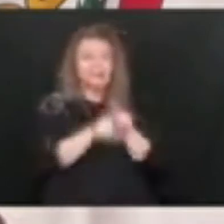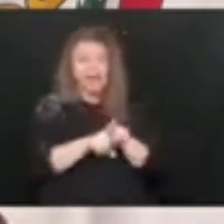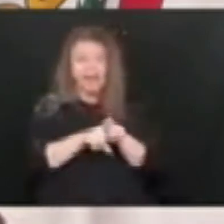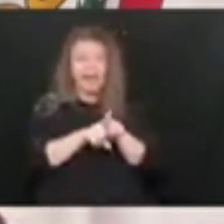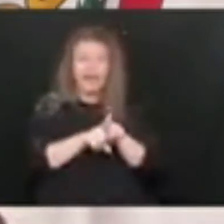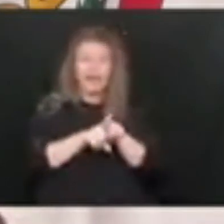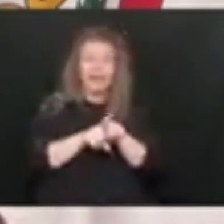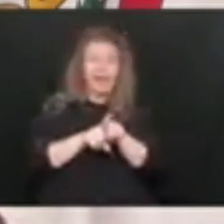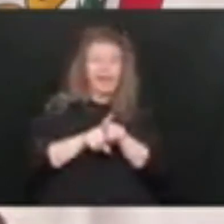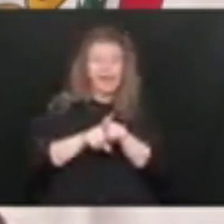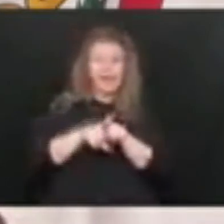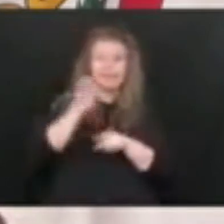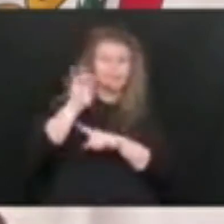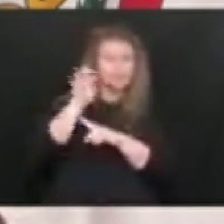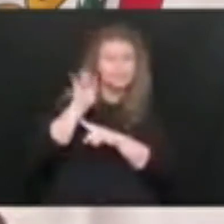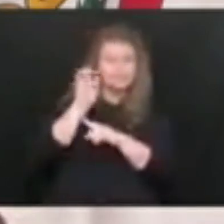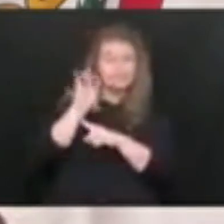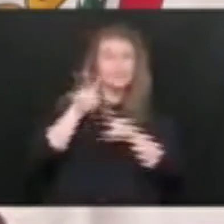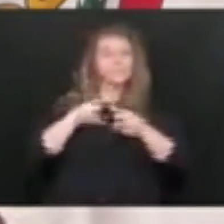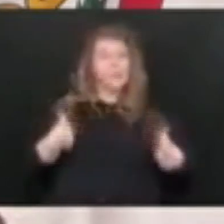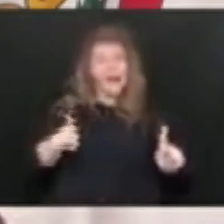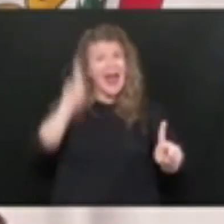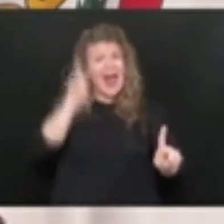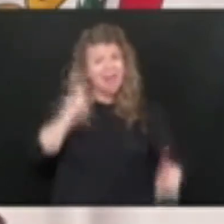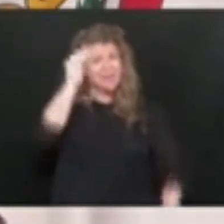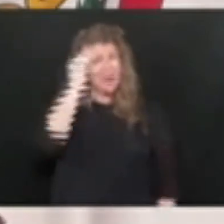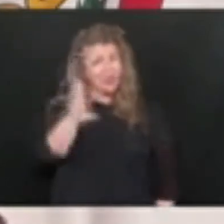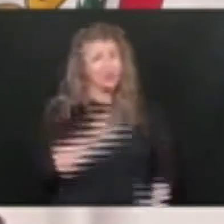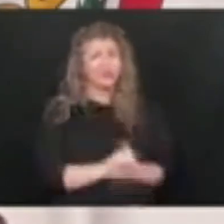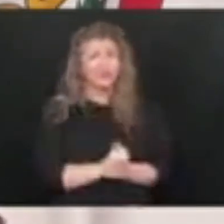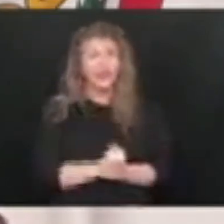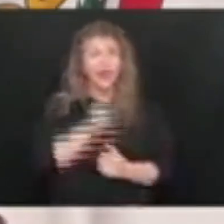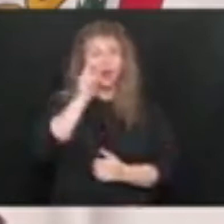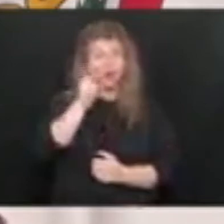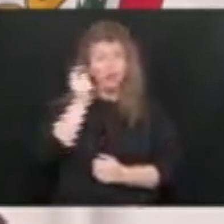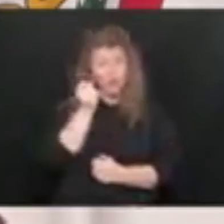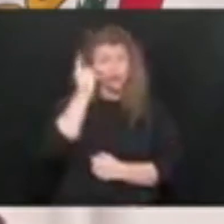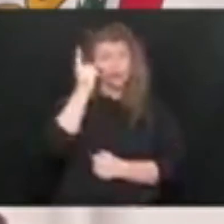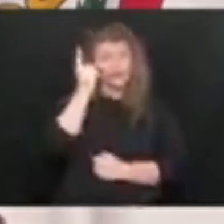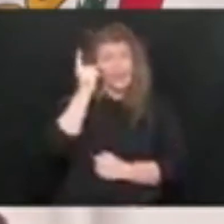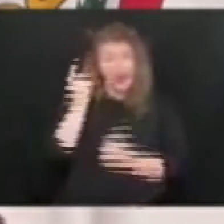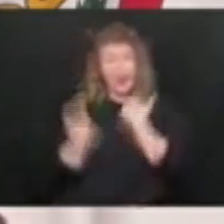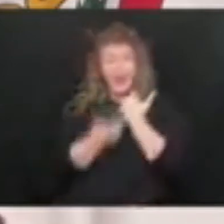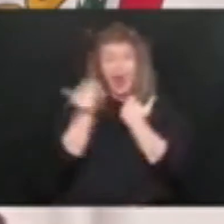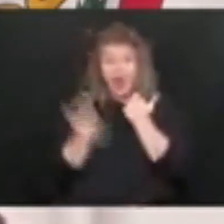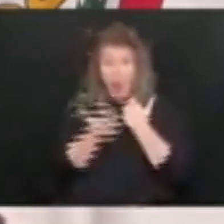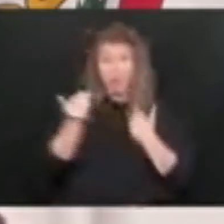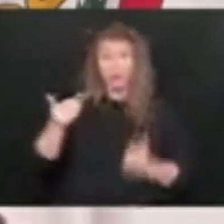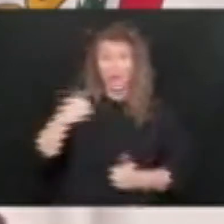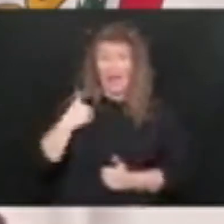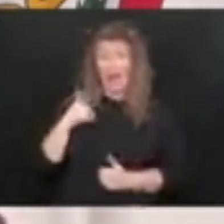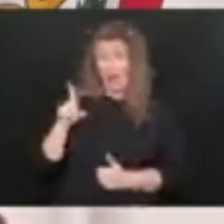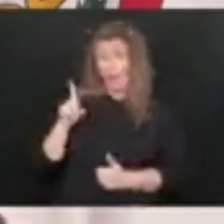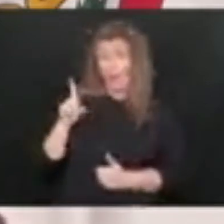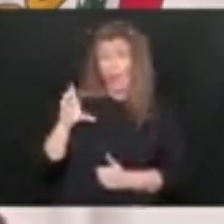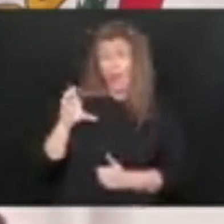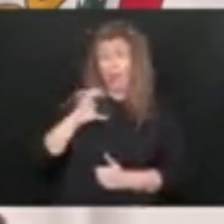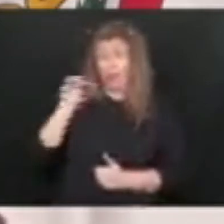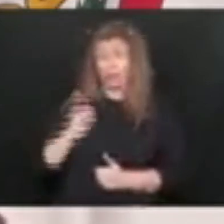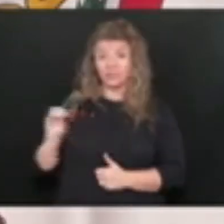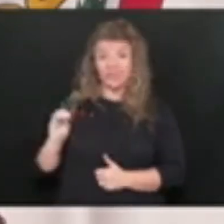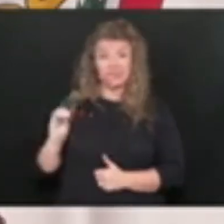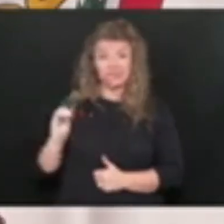just tell you this. Do you realize that we almost had 100%